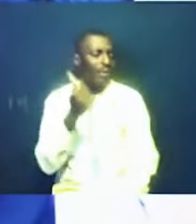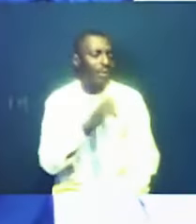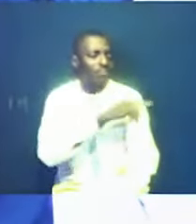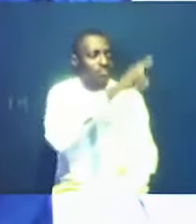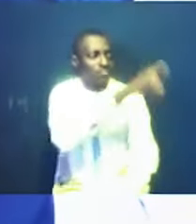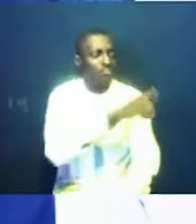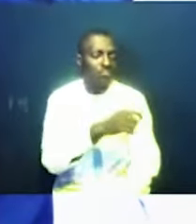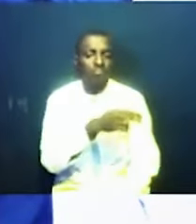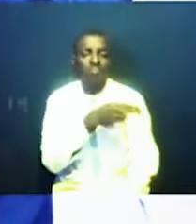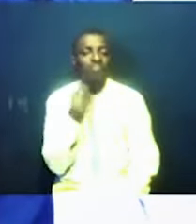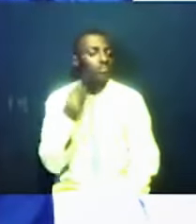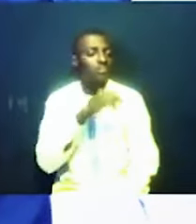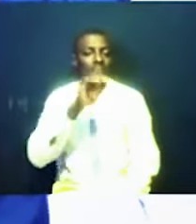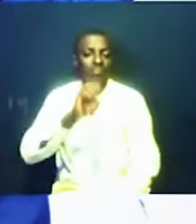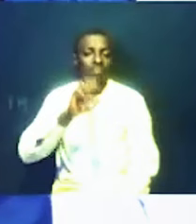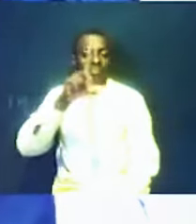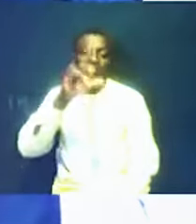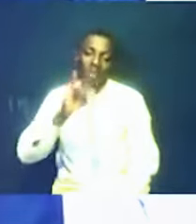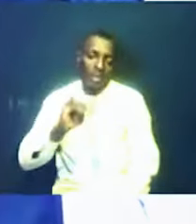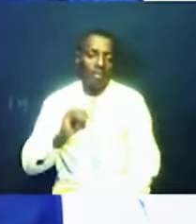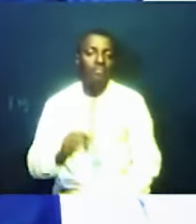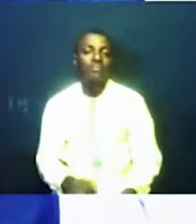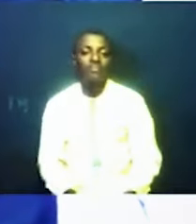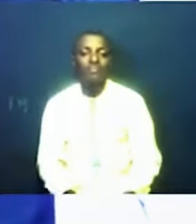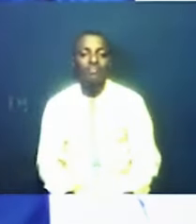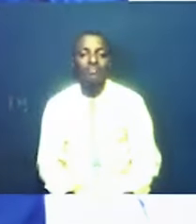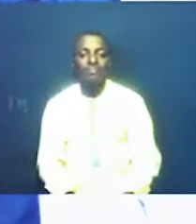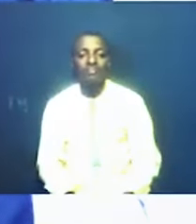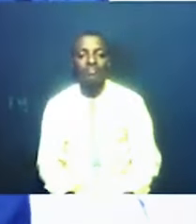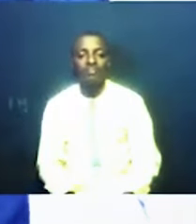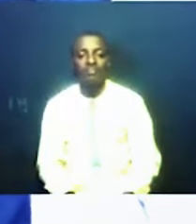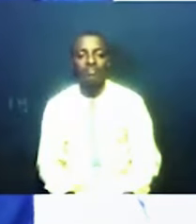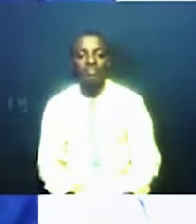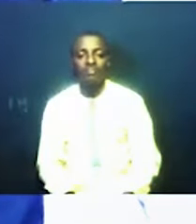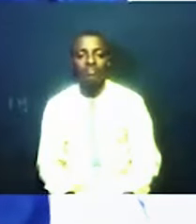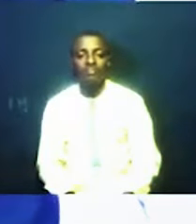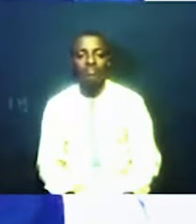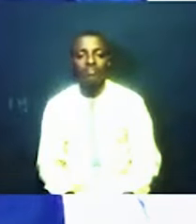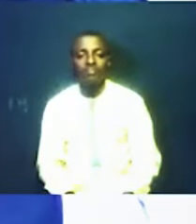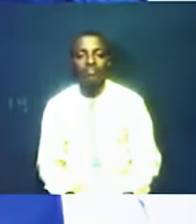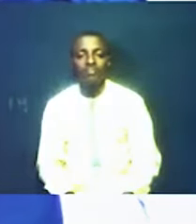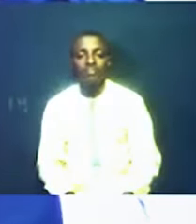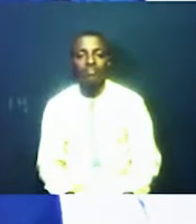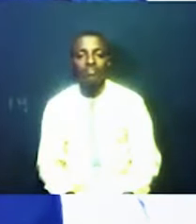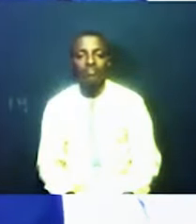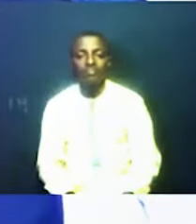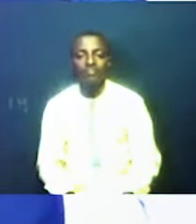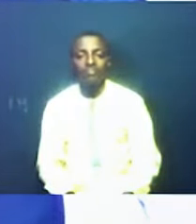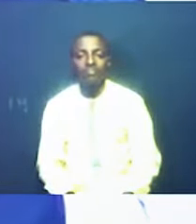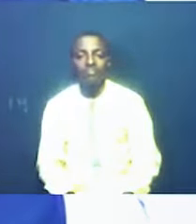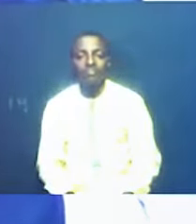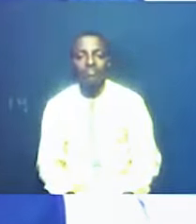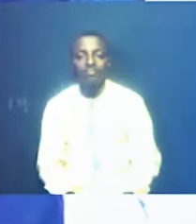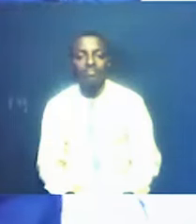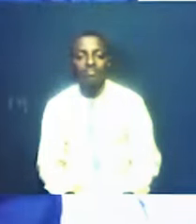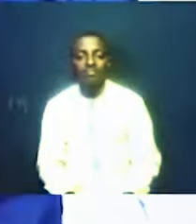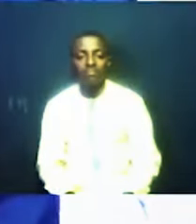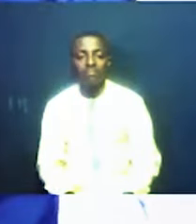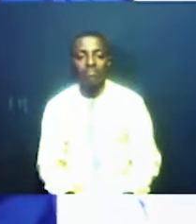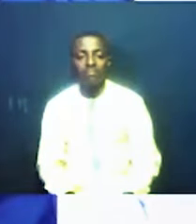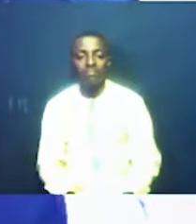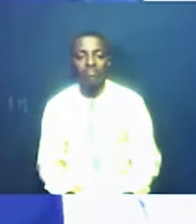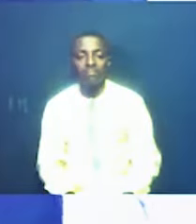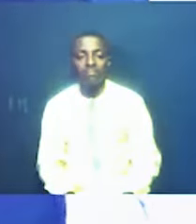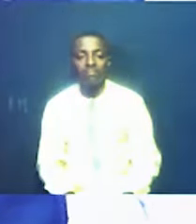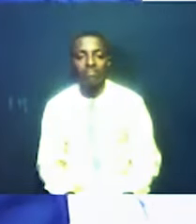so na wudi womani eseneme na modi meman Israel ayedie nyina mu ade